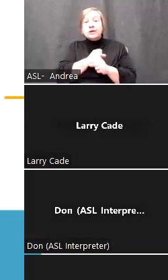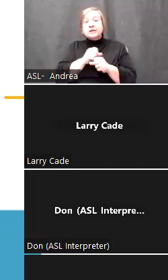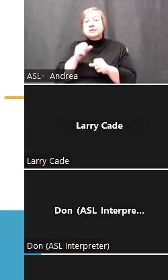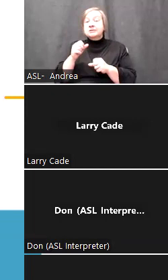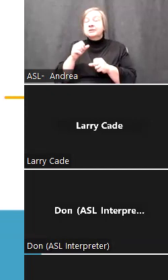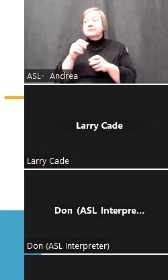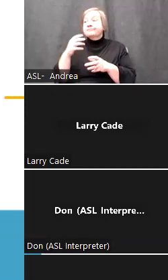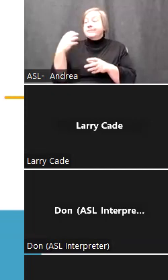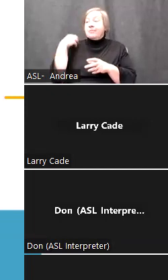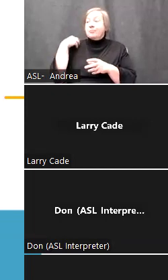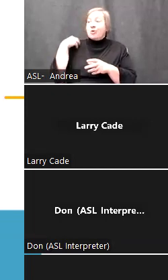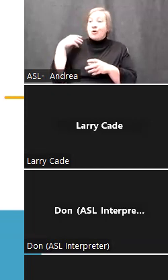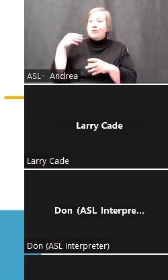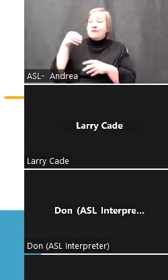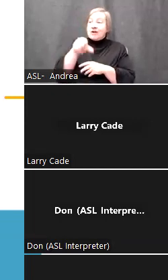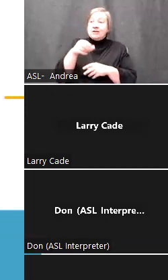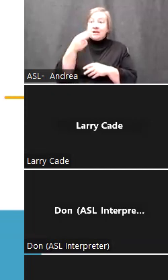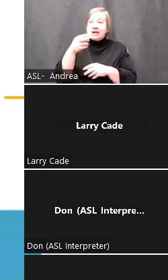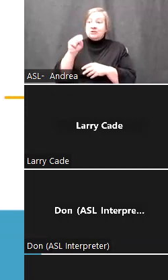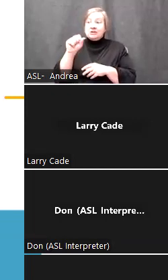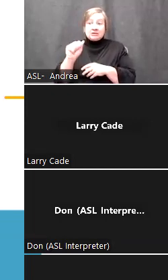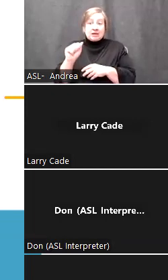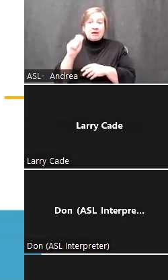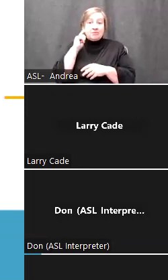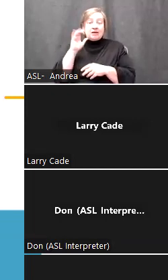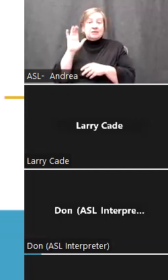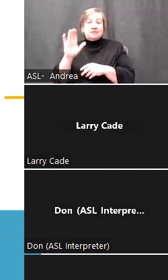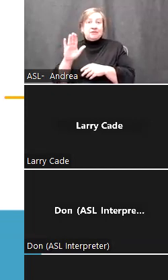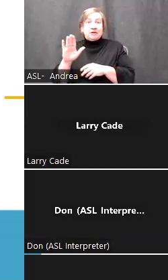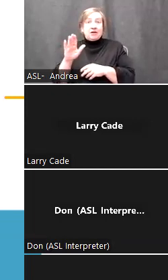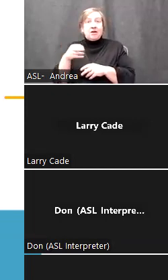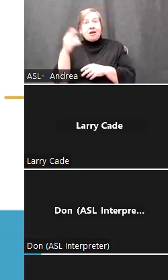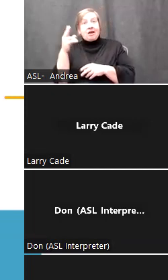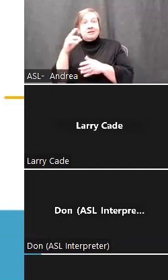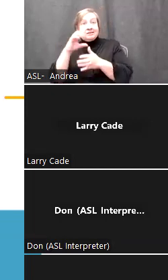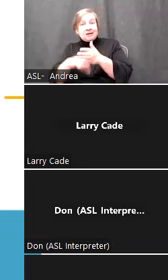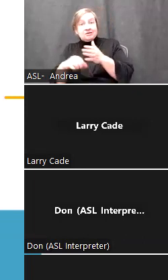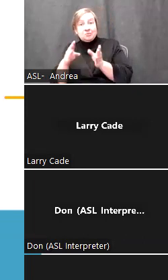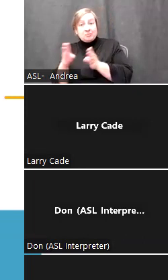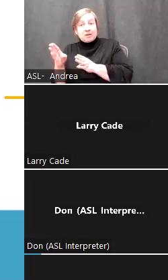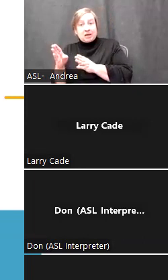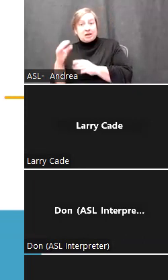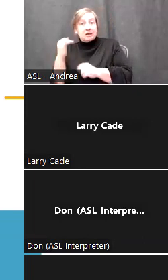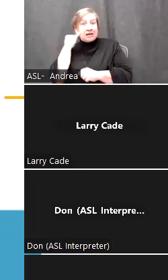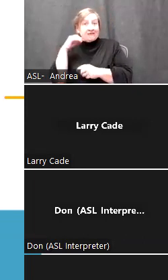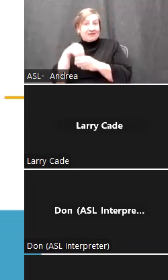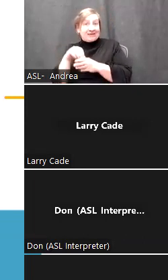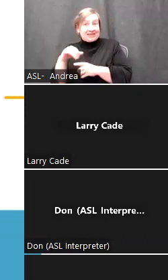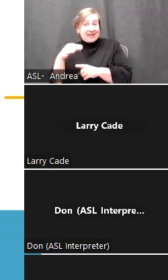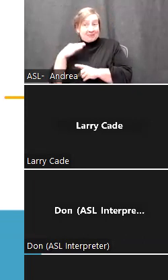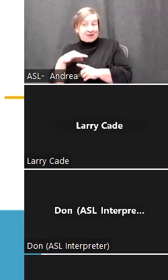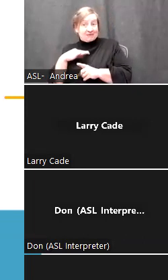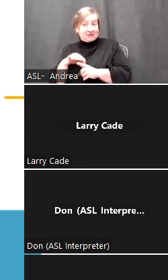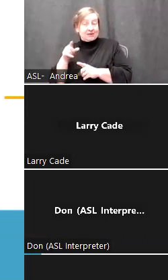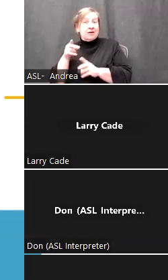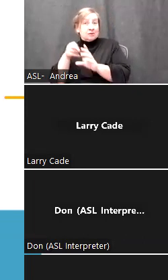funding into the HSA due to their compatible high deductible plan, if they're in that benefit and participating,